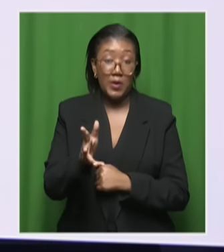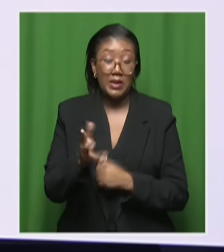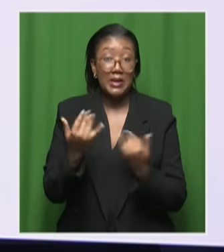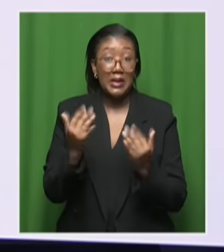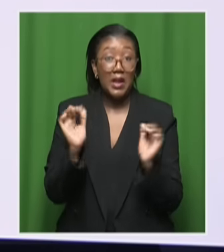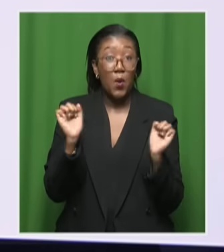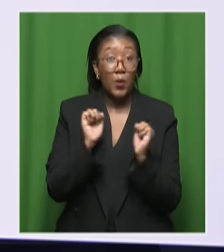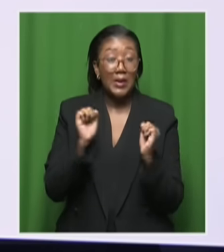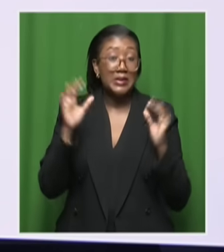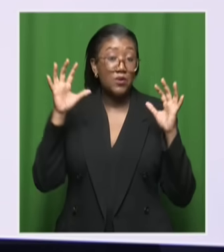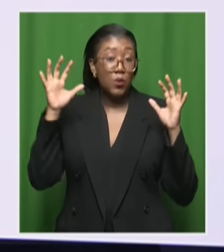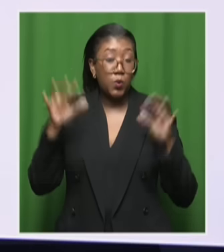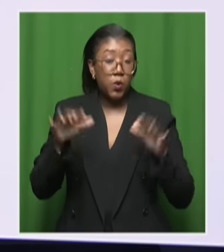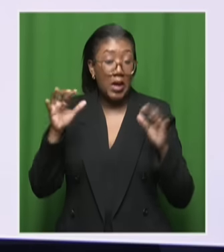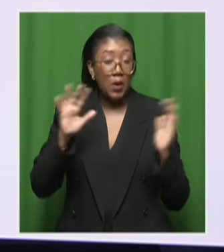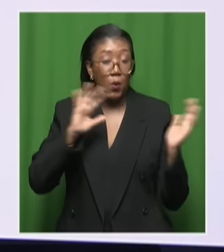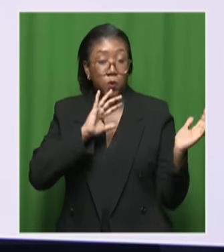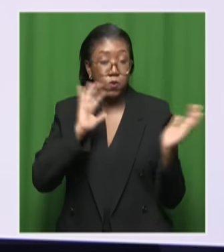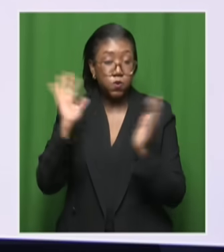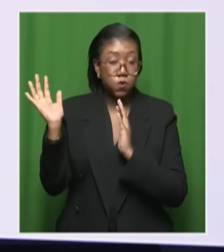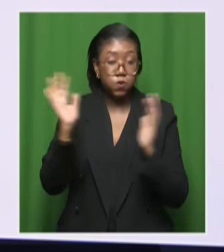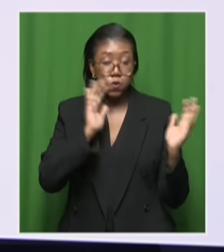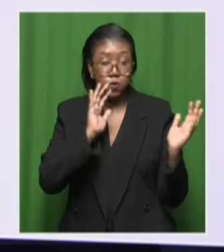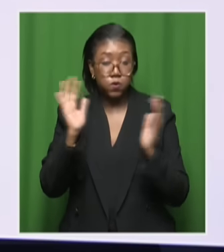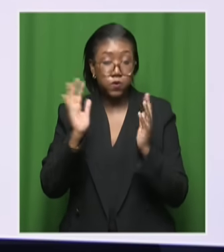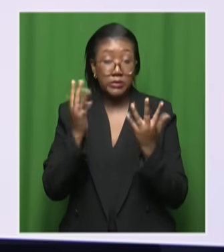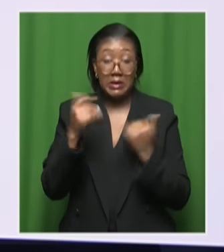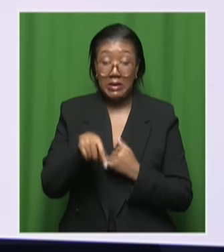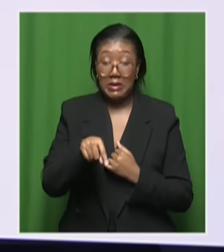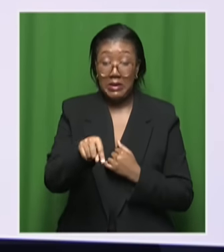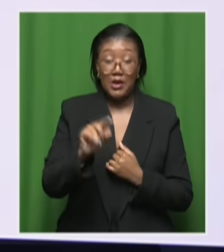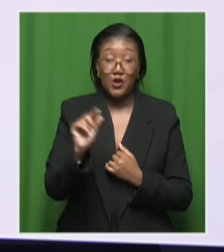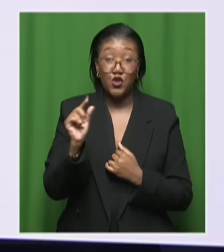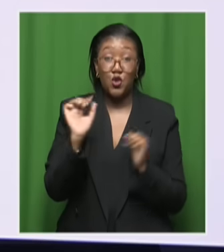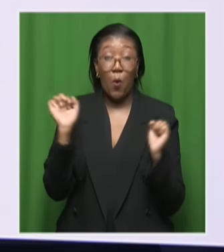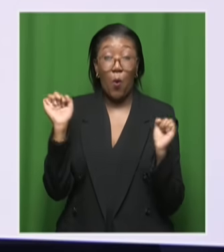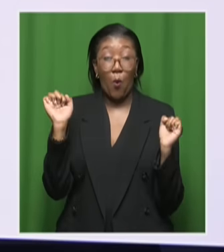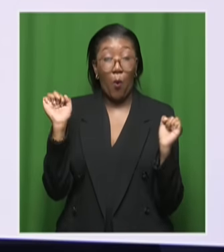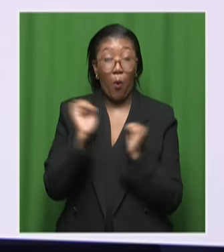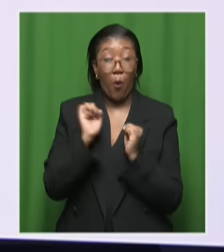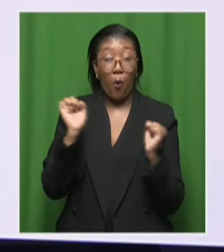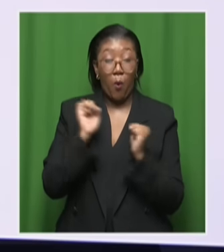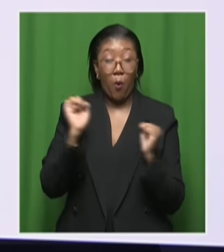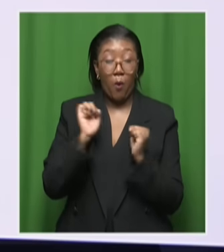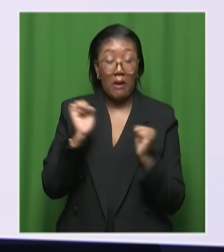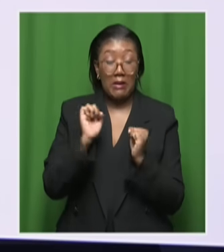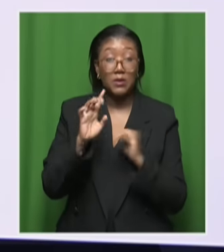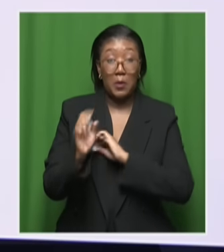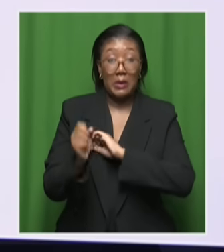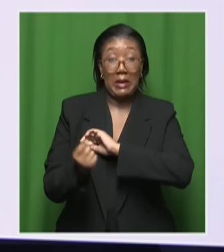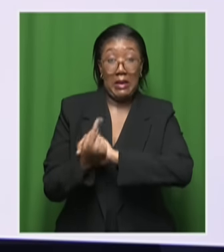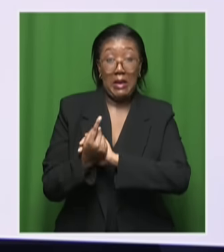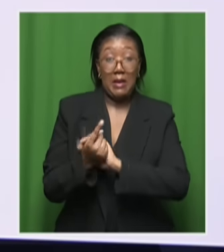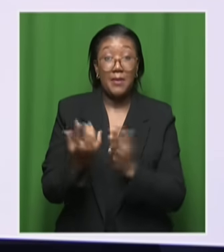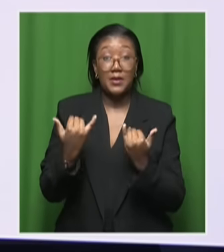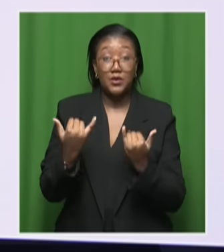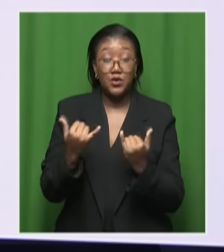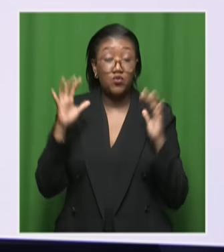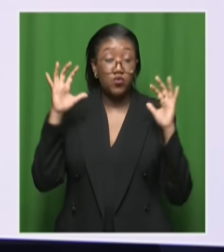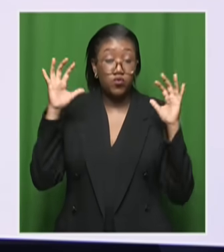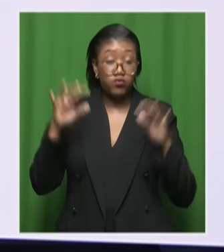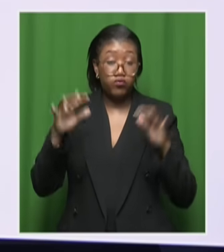of rain and gusty winds, this as a cold front approaches. So today, the cold front is expected to intensify. Scattered showers are